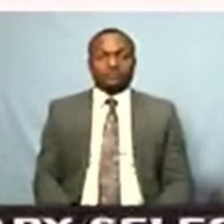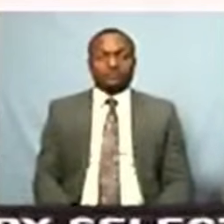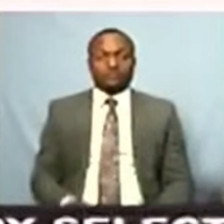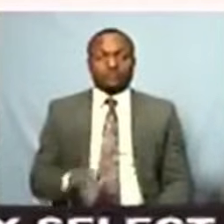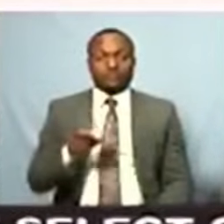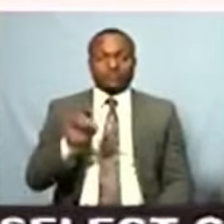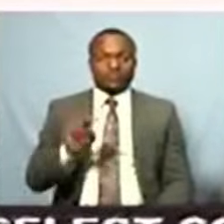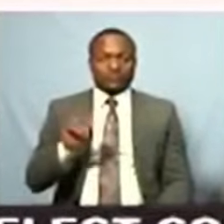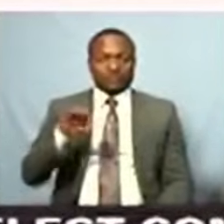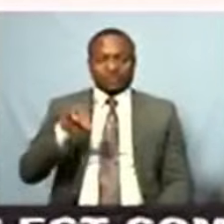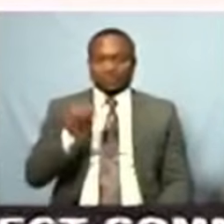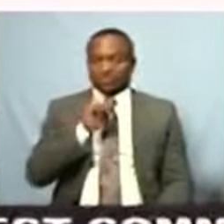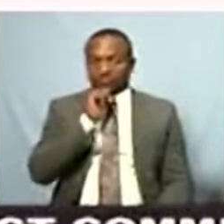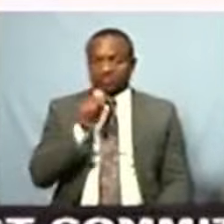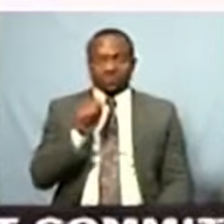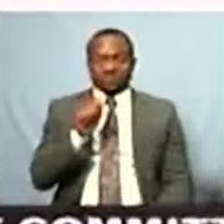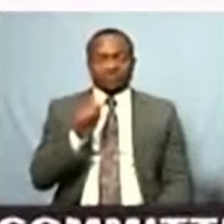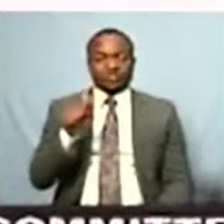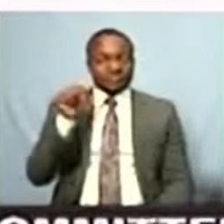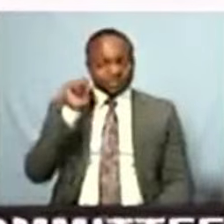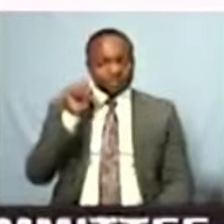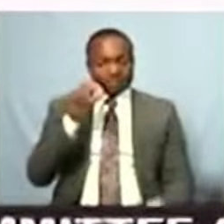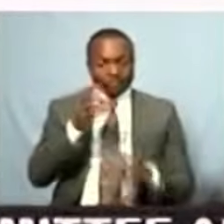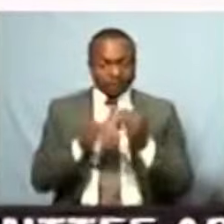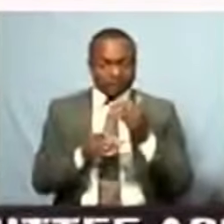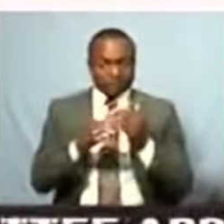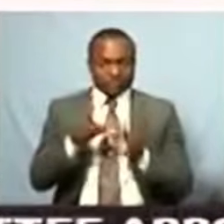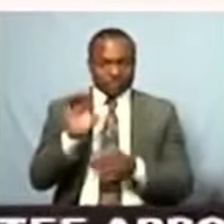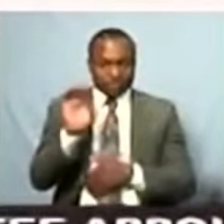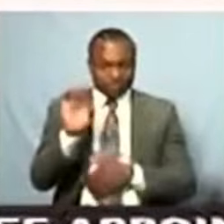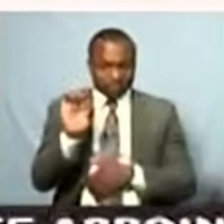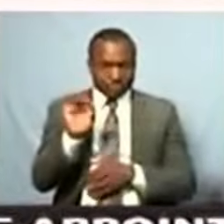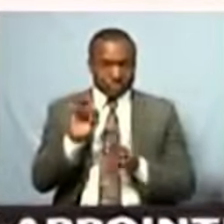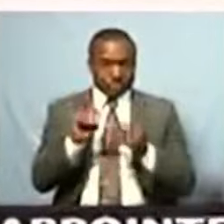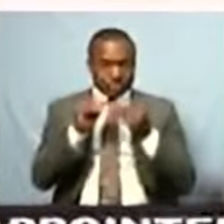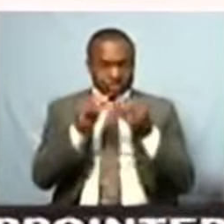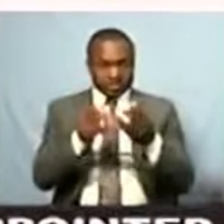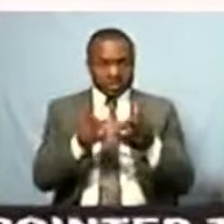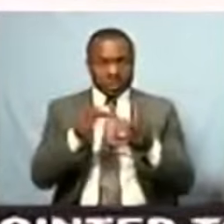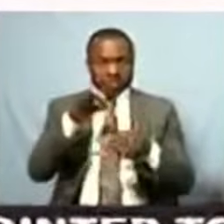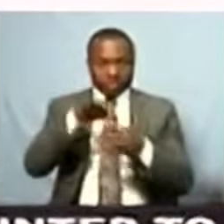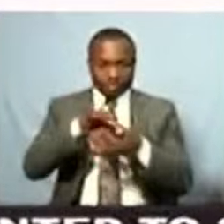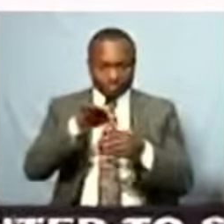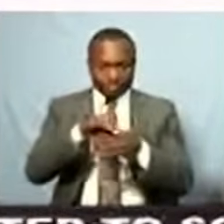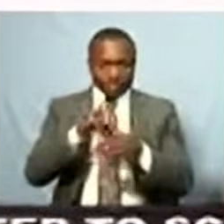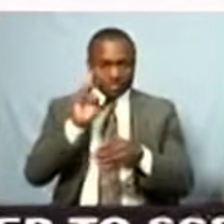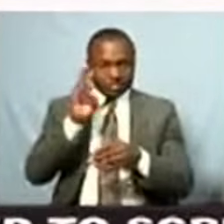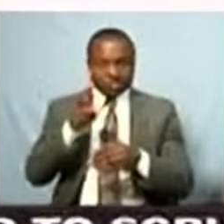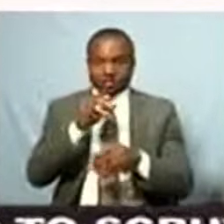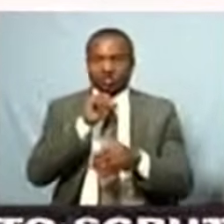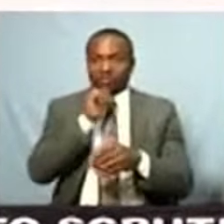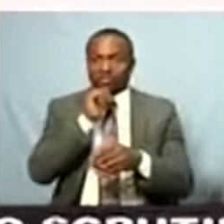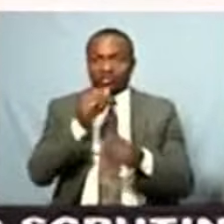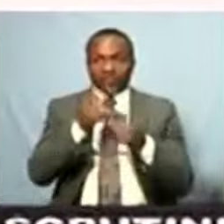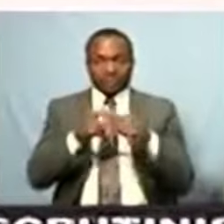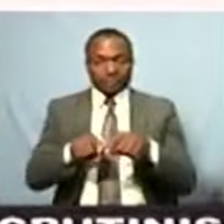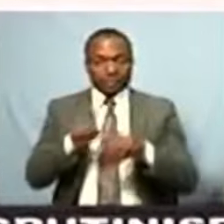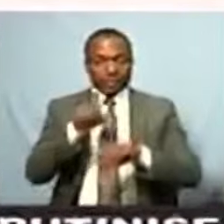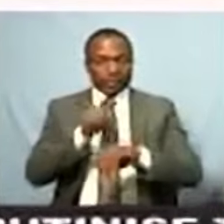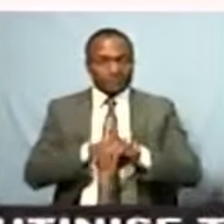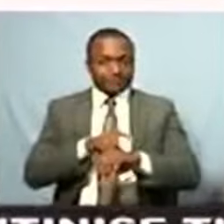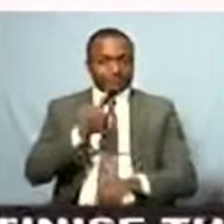NIPA also does not object to clause 18 as far as it provides that an election shall not be held within